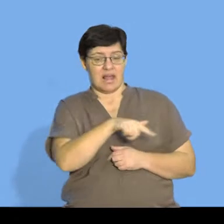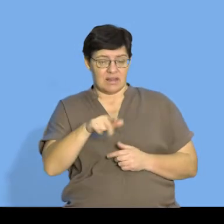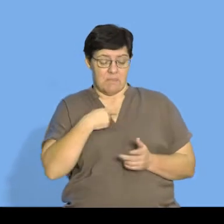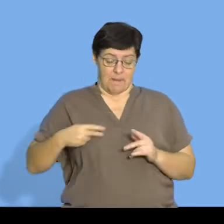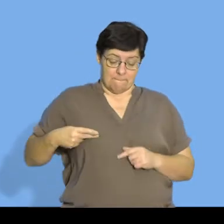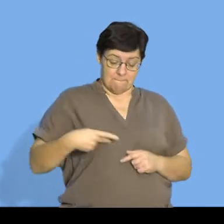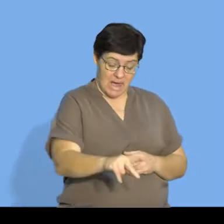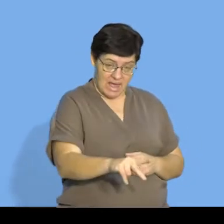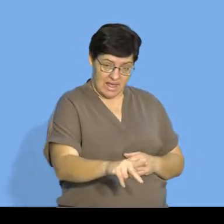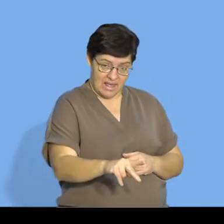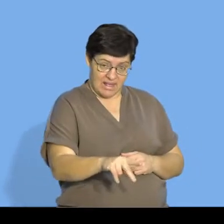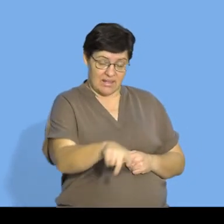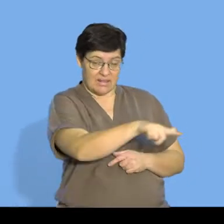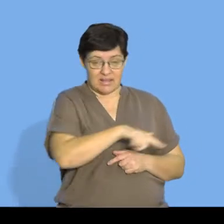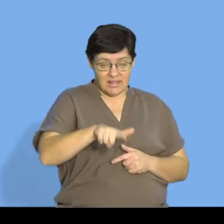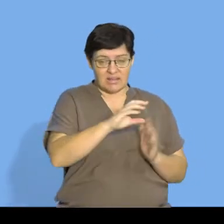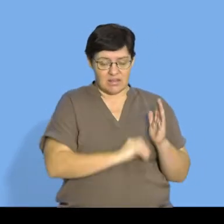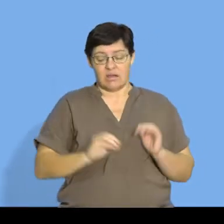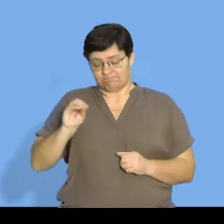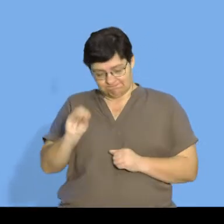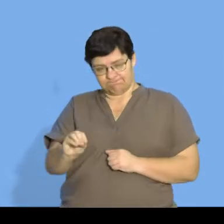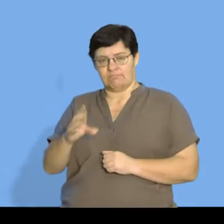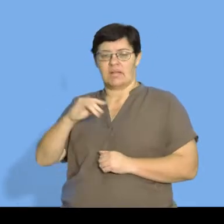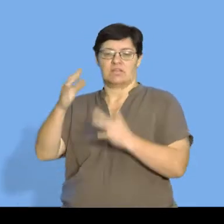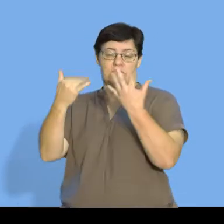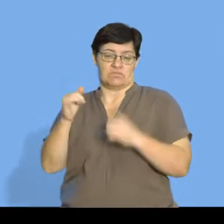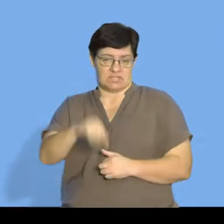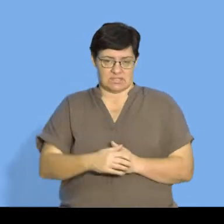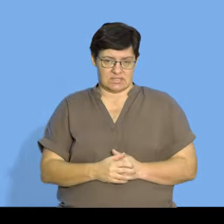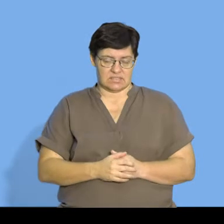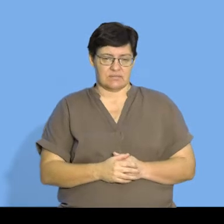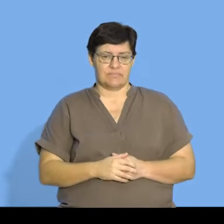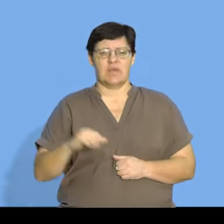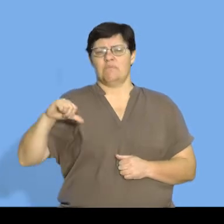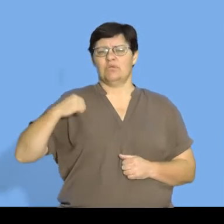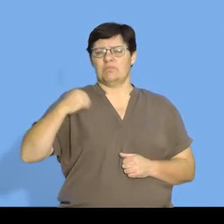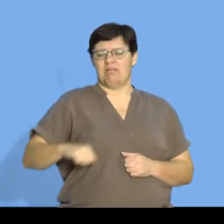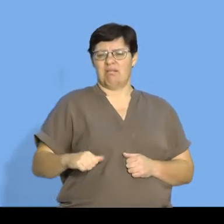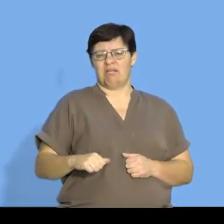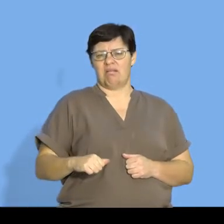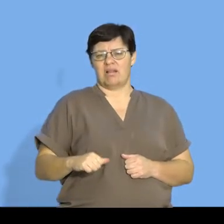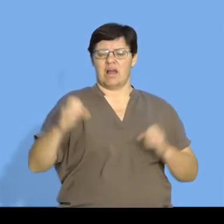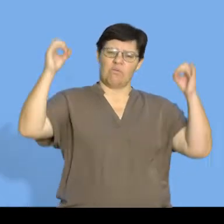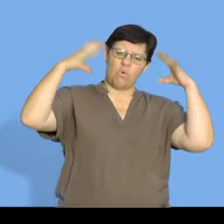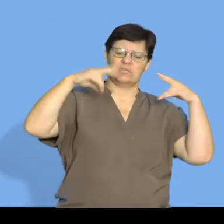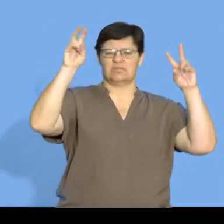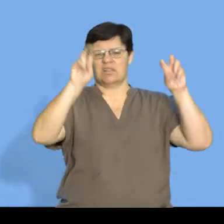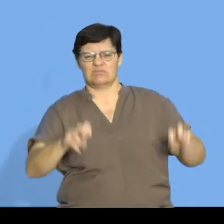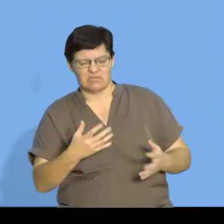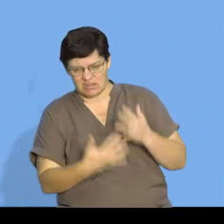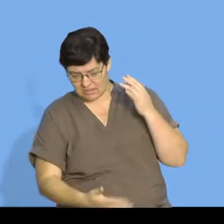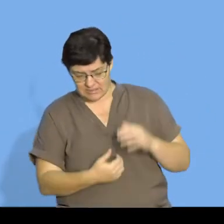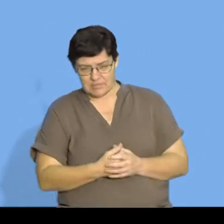the purchase of the land and buildings will be recorded in my cash budget. Municipal rates, yes, definitely.